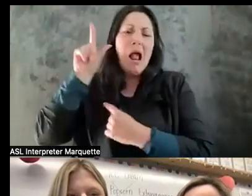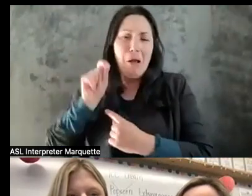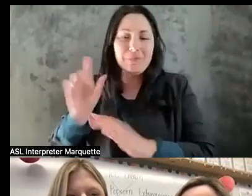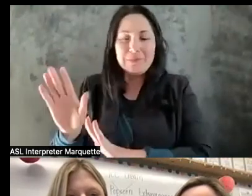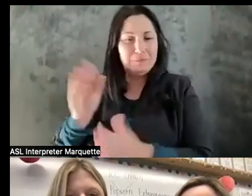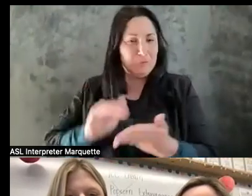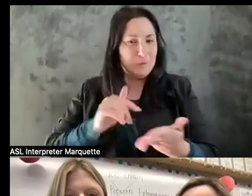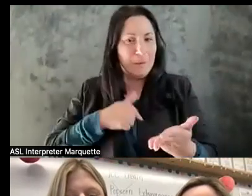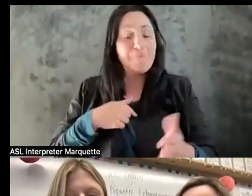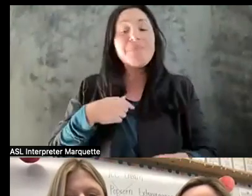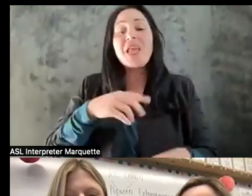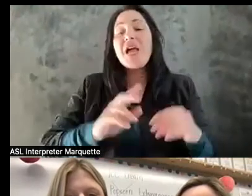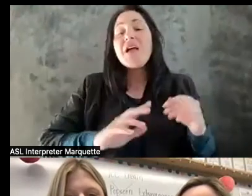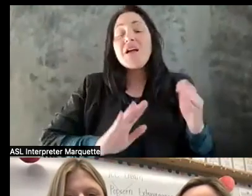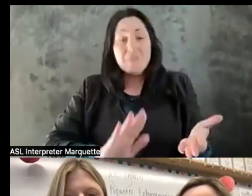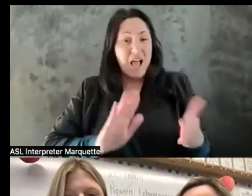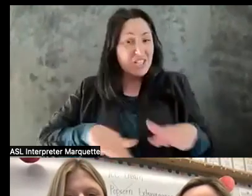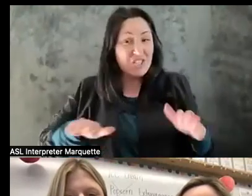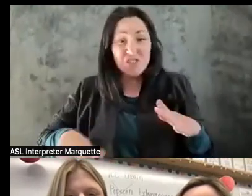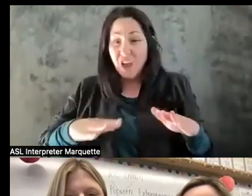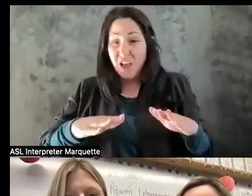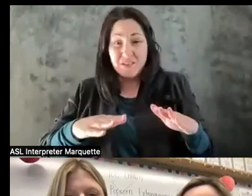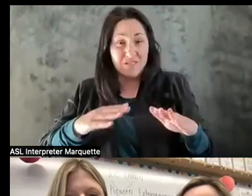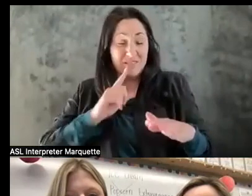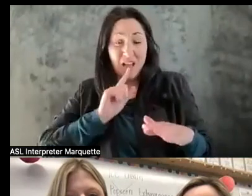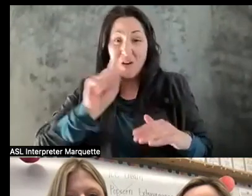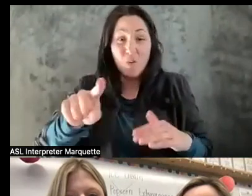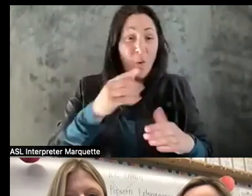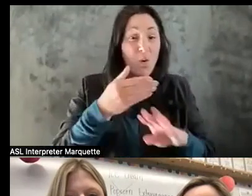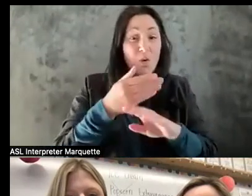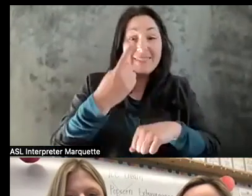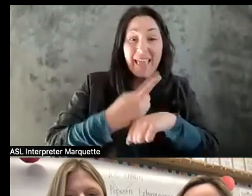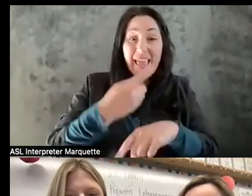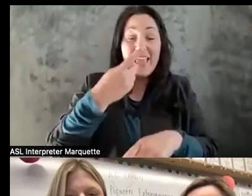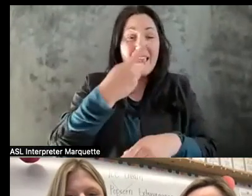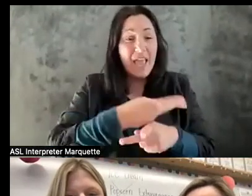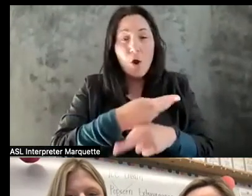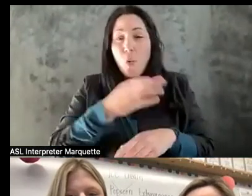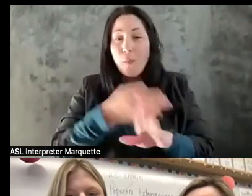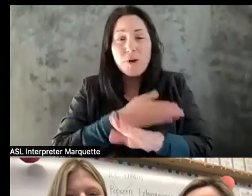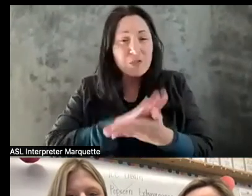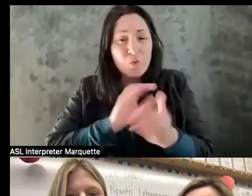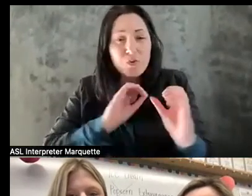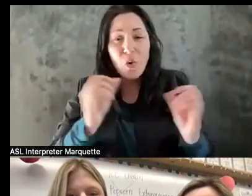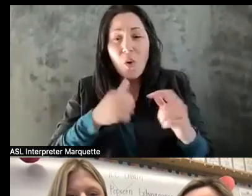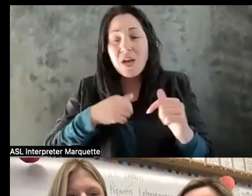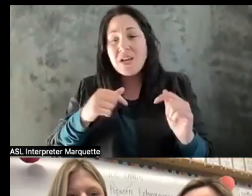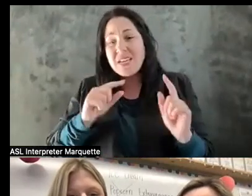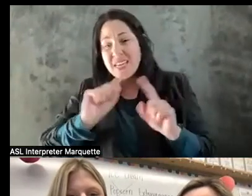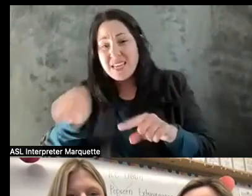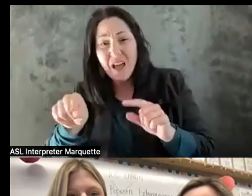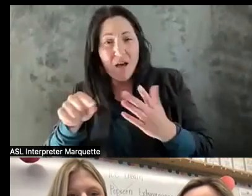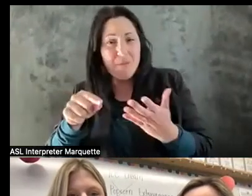child has not been to daycare or preschool, so this will be quite an adjustment for him. Am I able to come in and stay with him for any length of time on the first